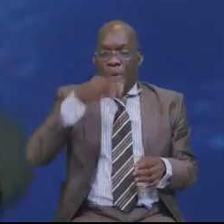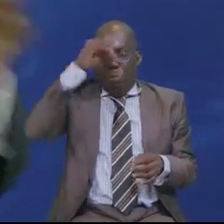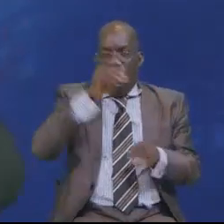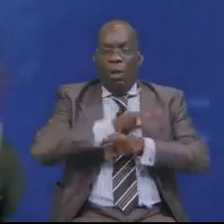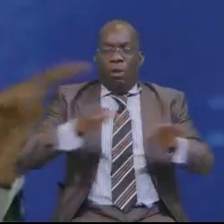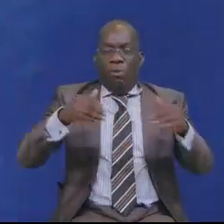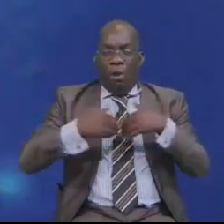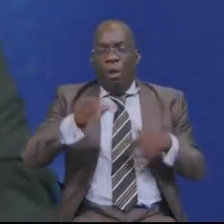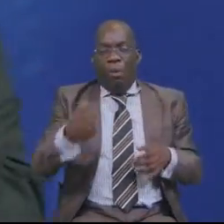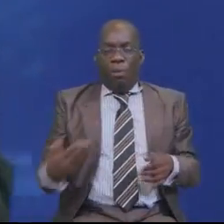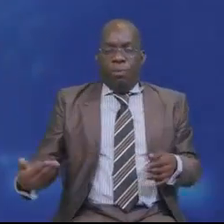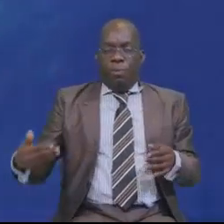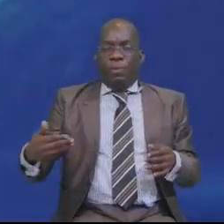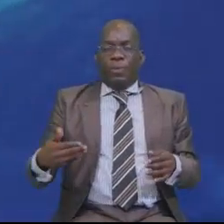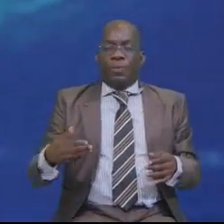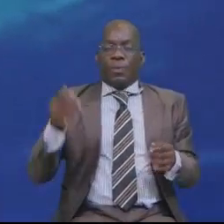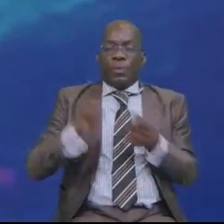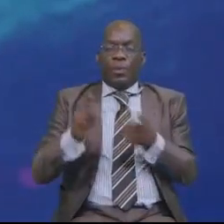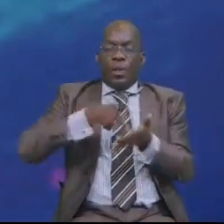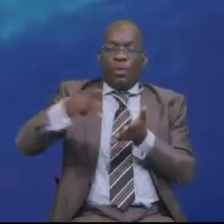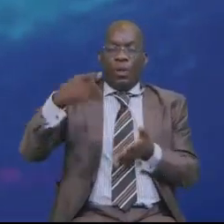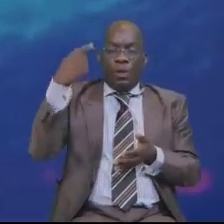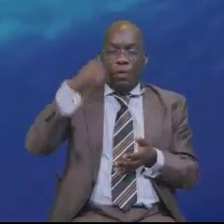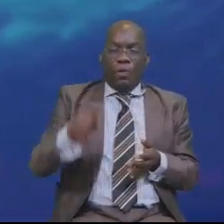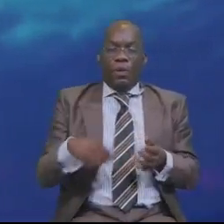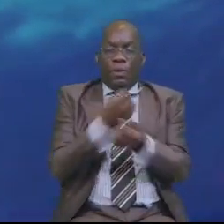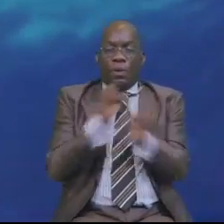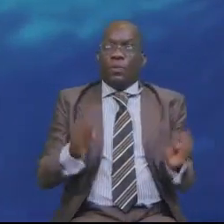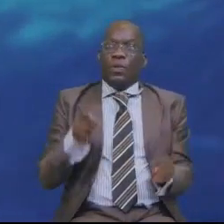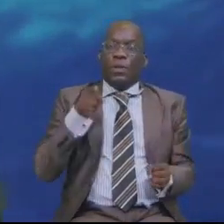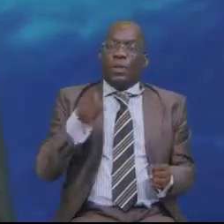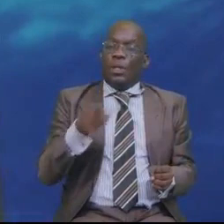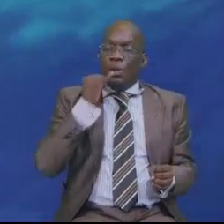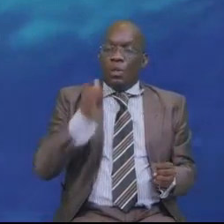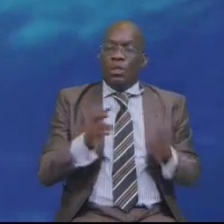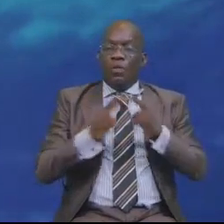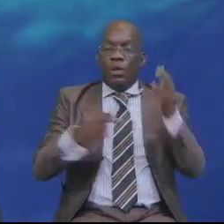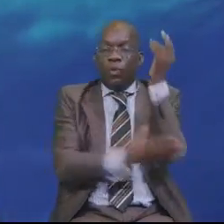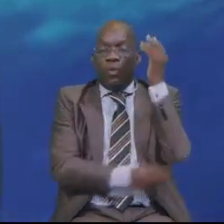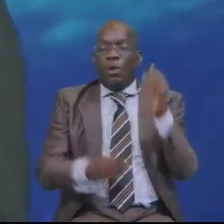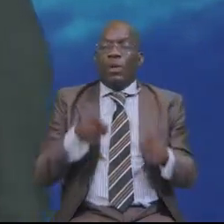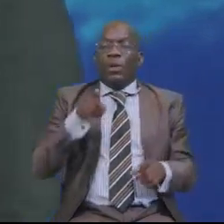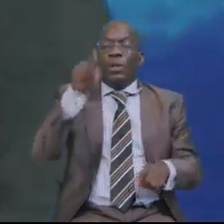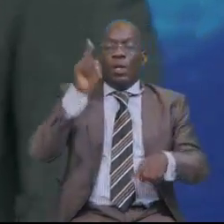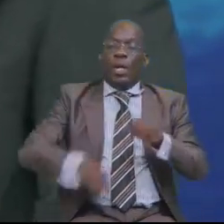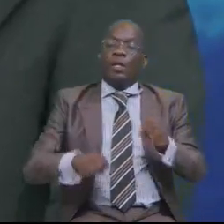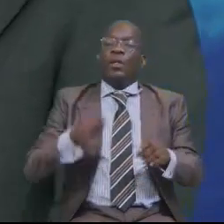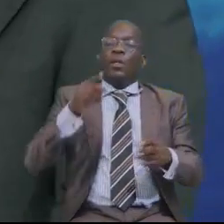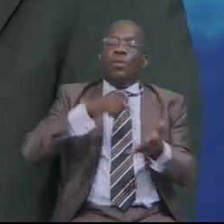salvation. He's so poor, he cannot pay for the necessities, essentials